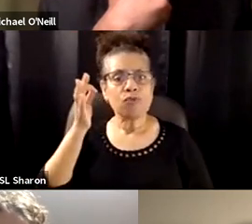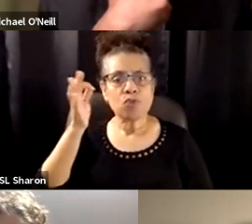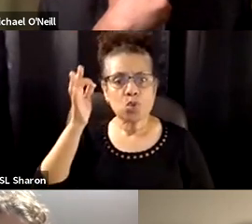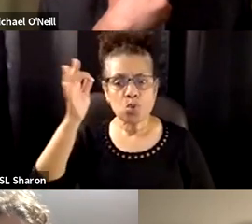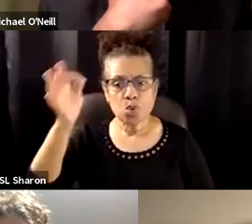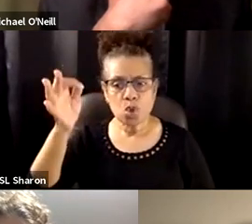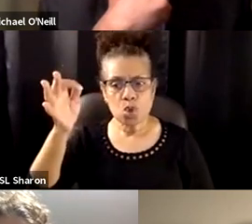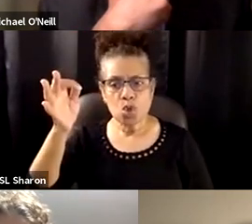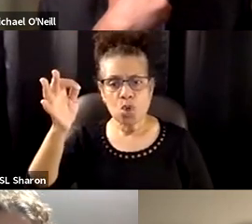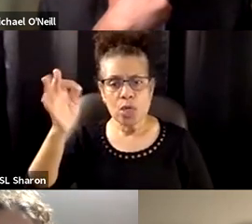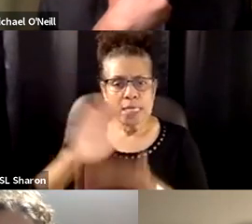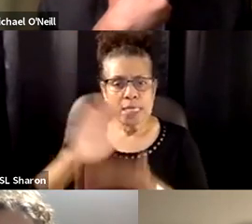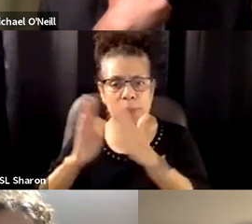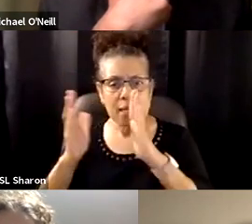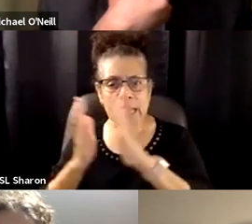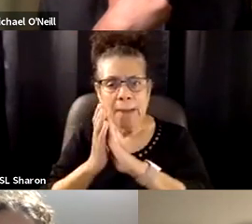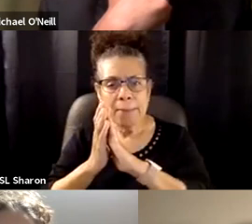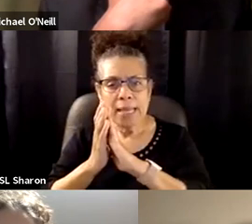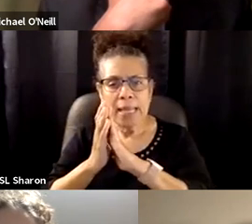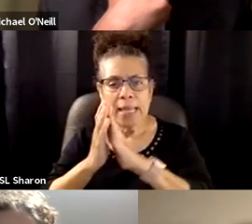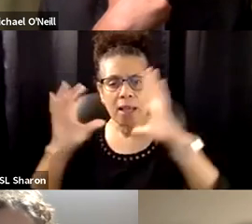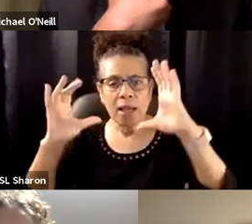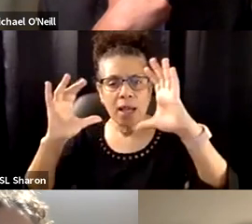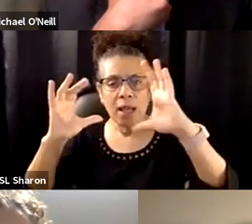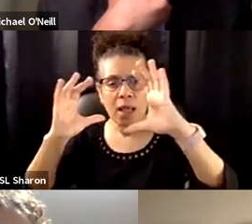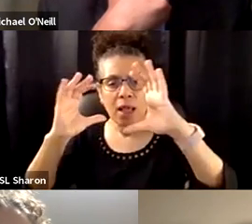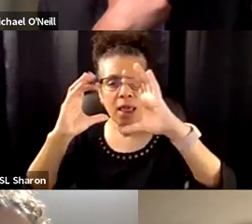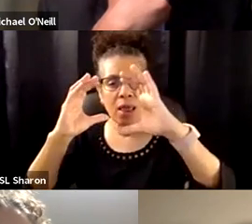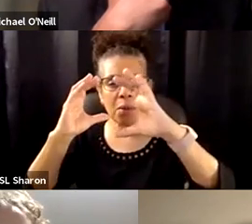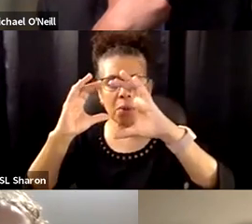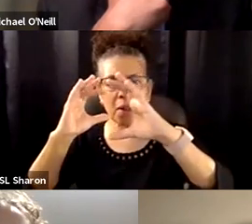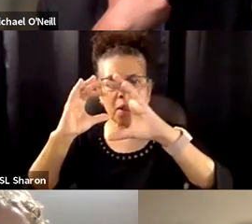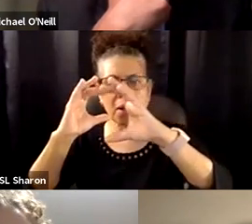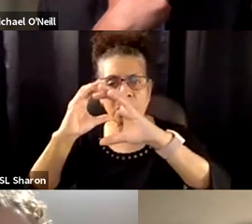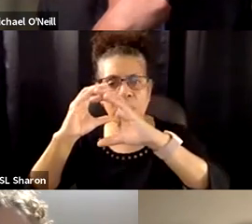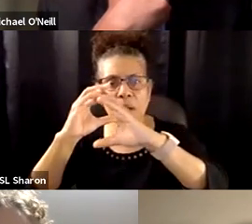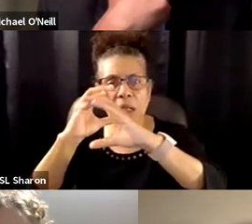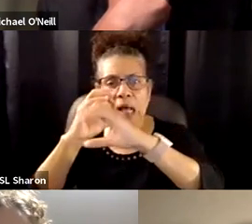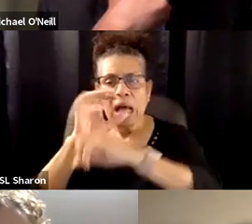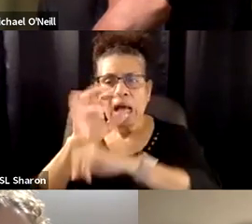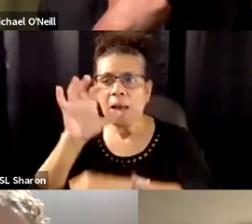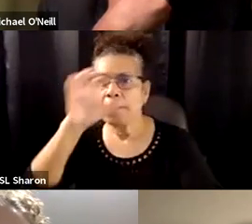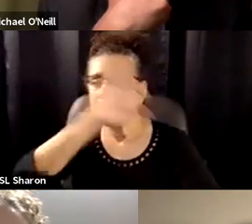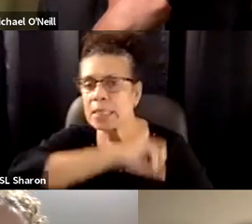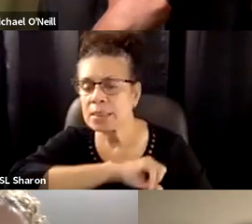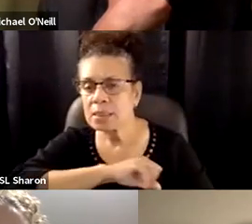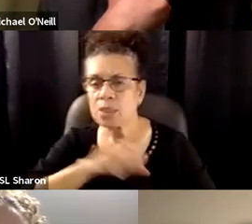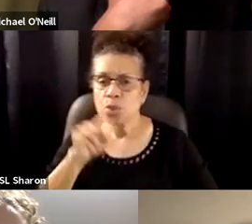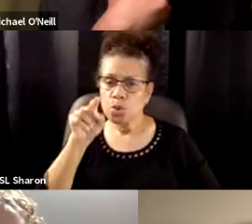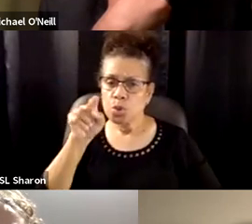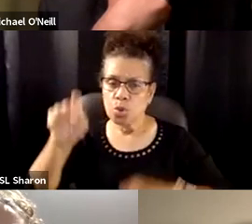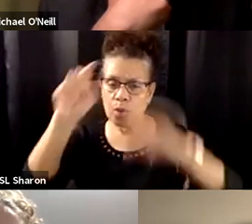is ever so more slightly slipping away from her as superintendent and as a